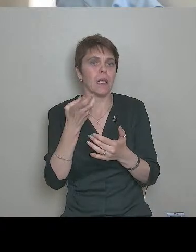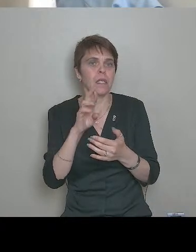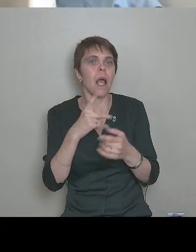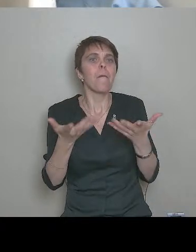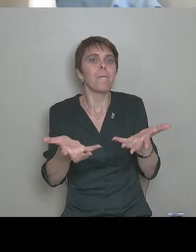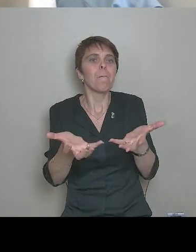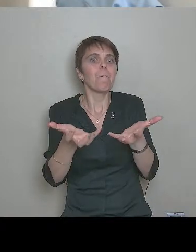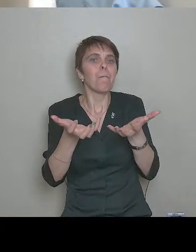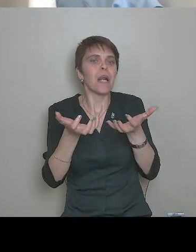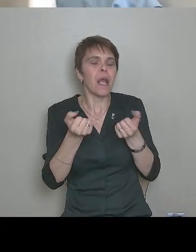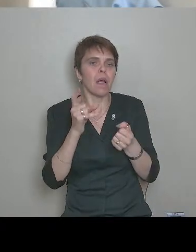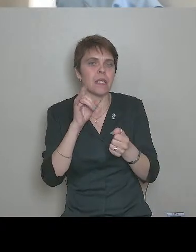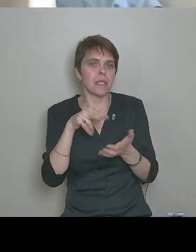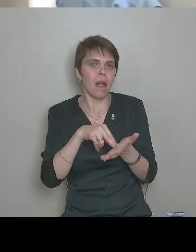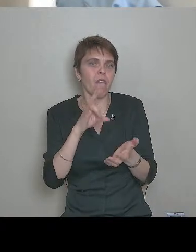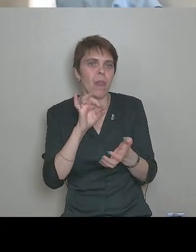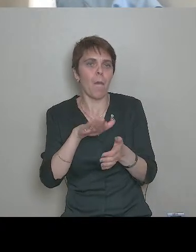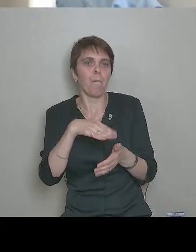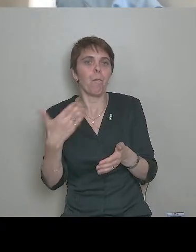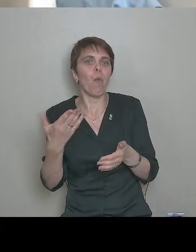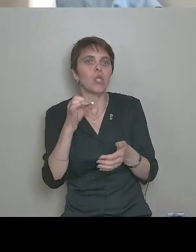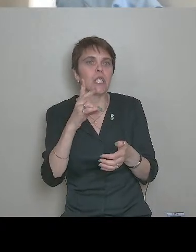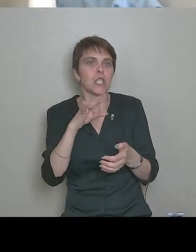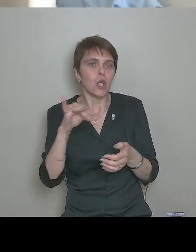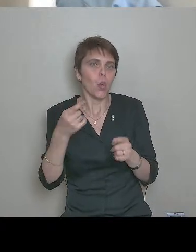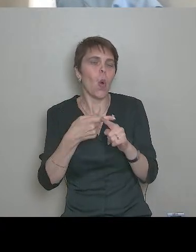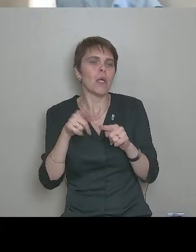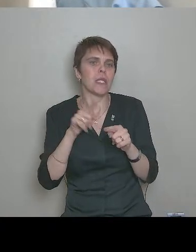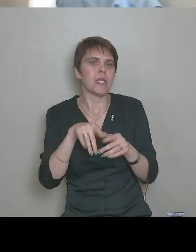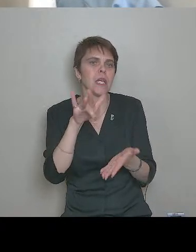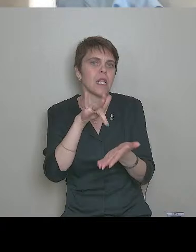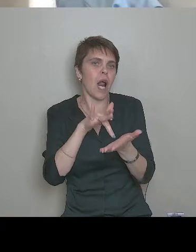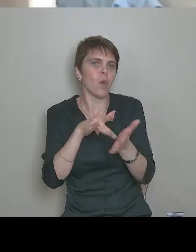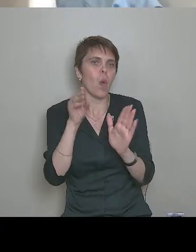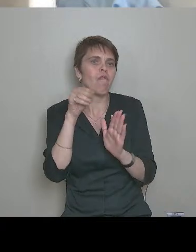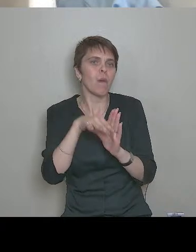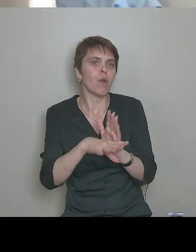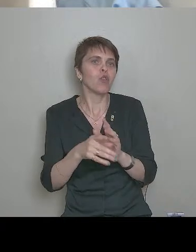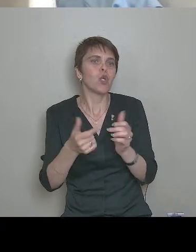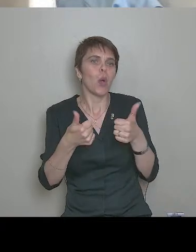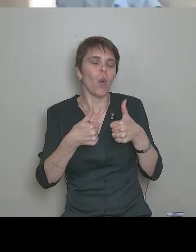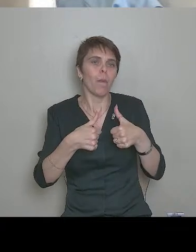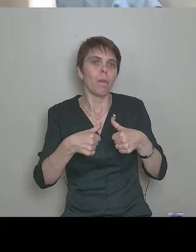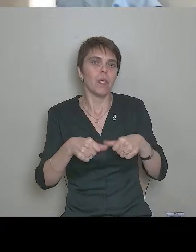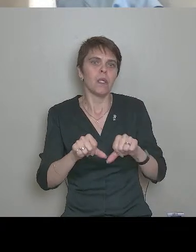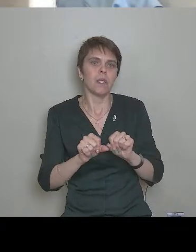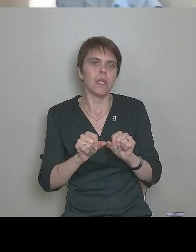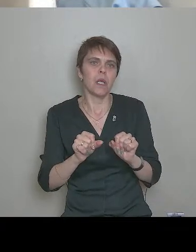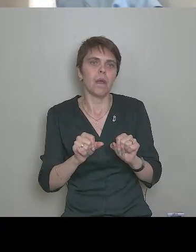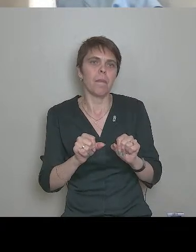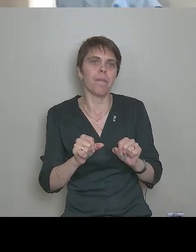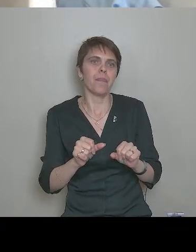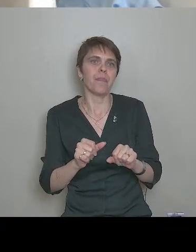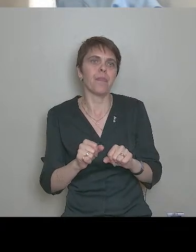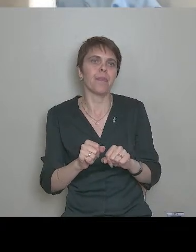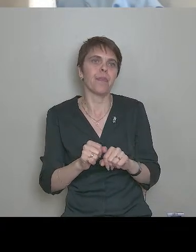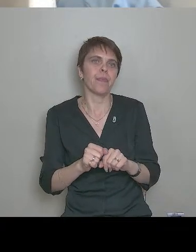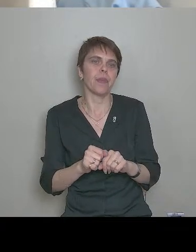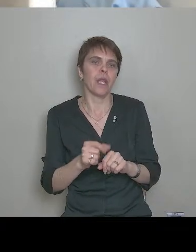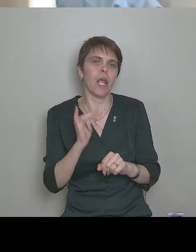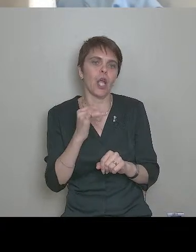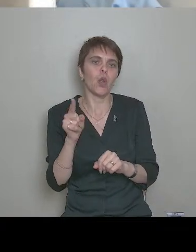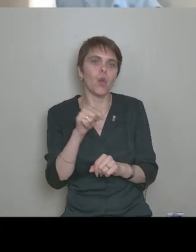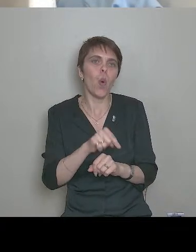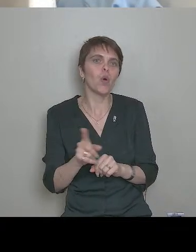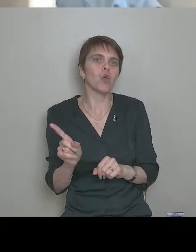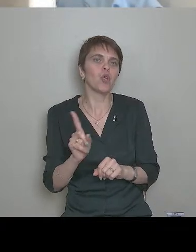highest in the system of administrative courts, supported the CC and